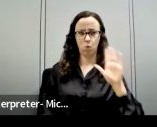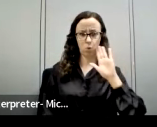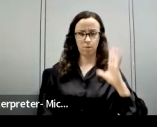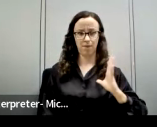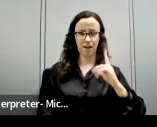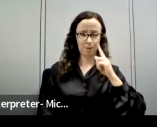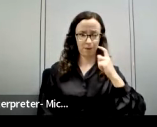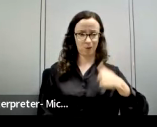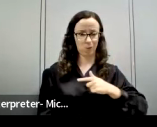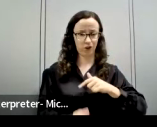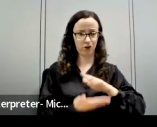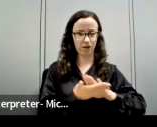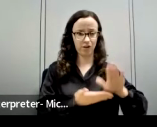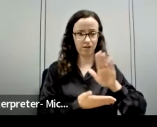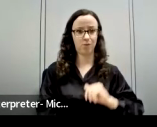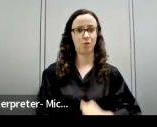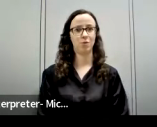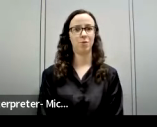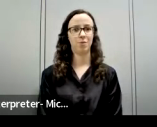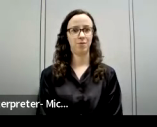but